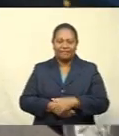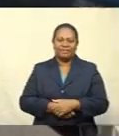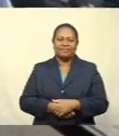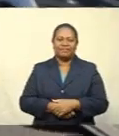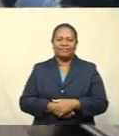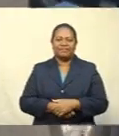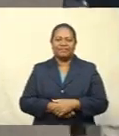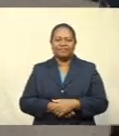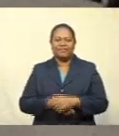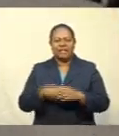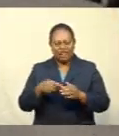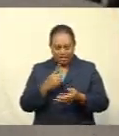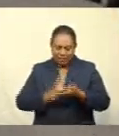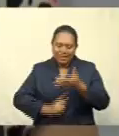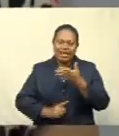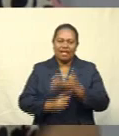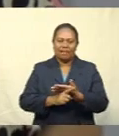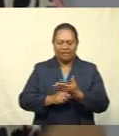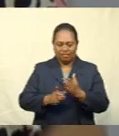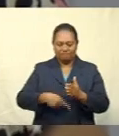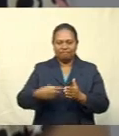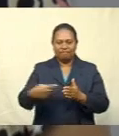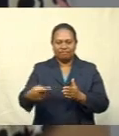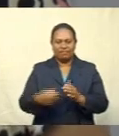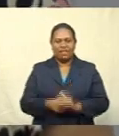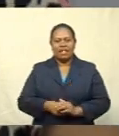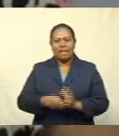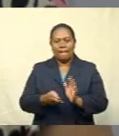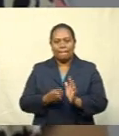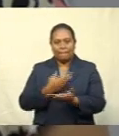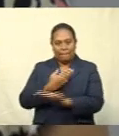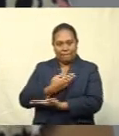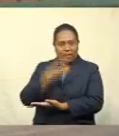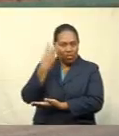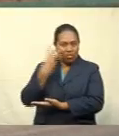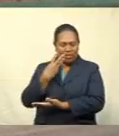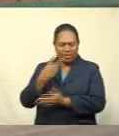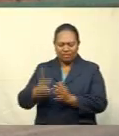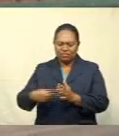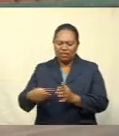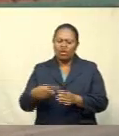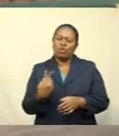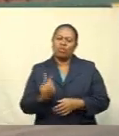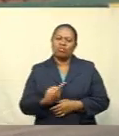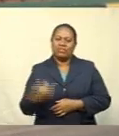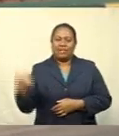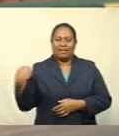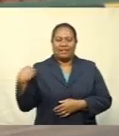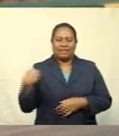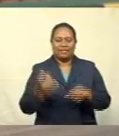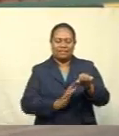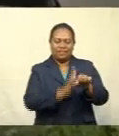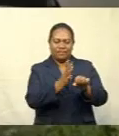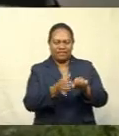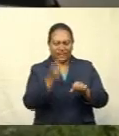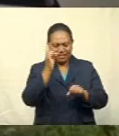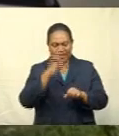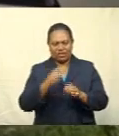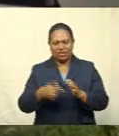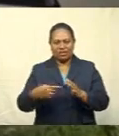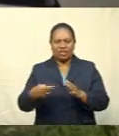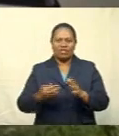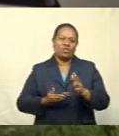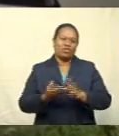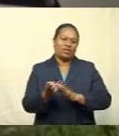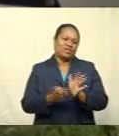This is an ongoing work led by Miller, who will ensure that others also affected by COVID can make a living through the New